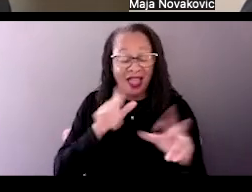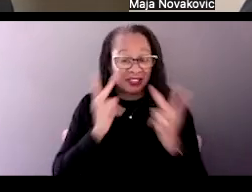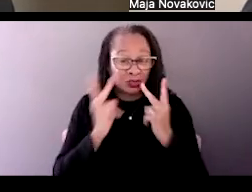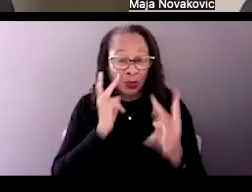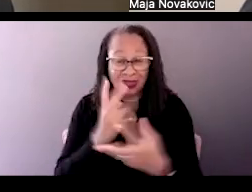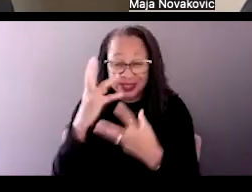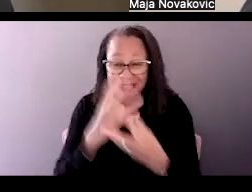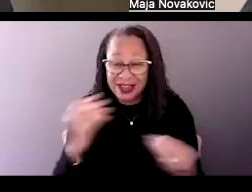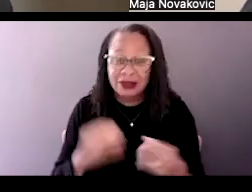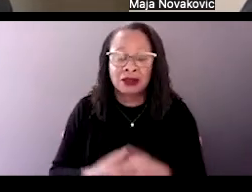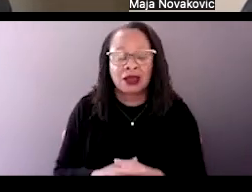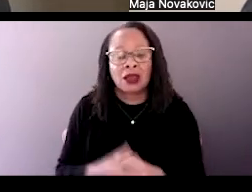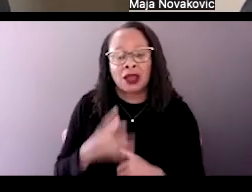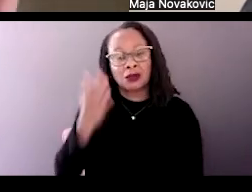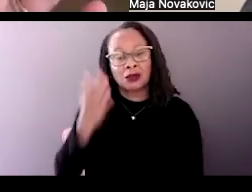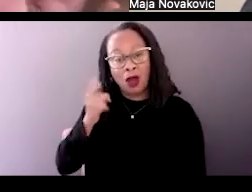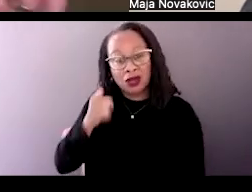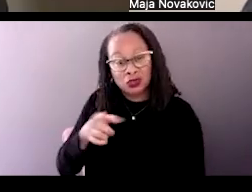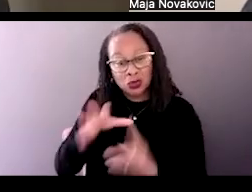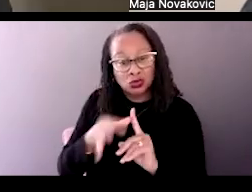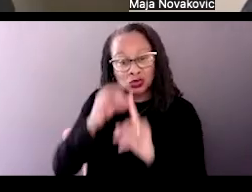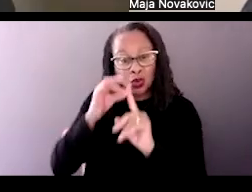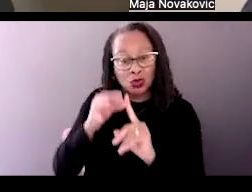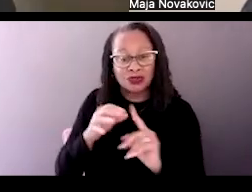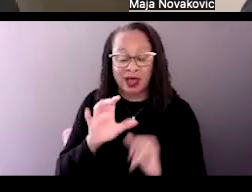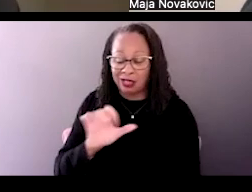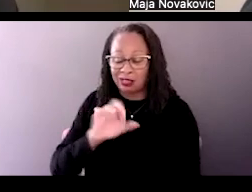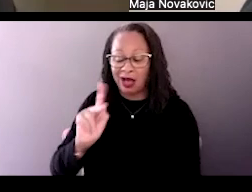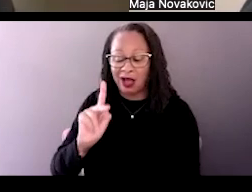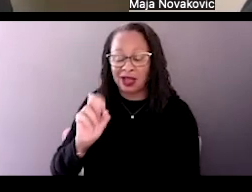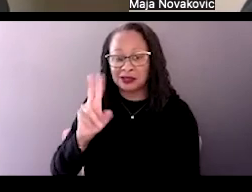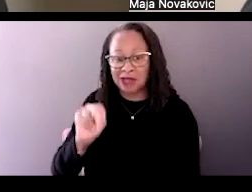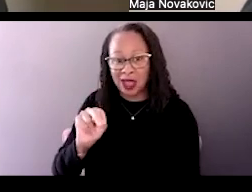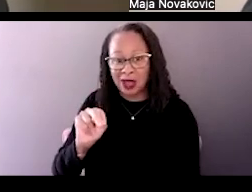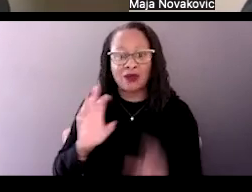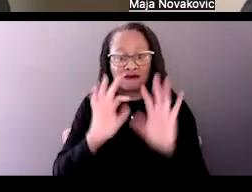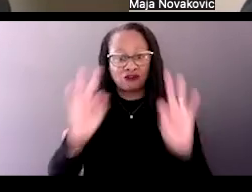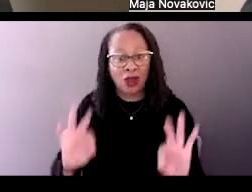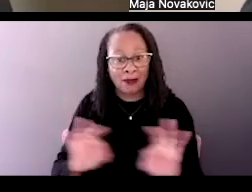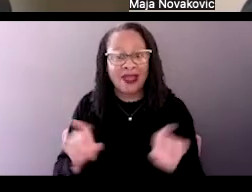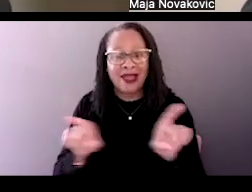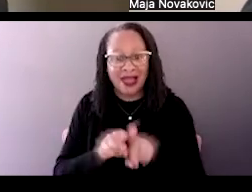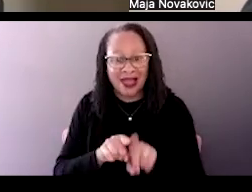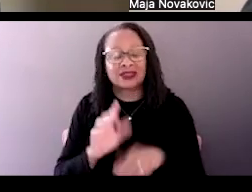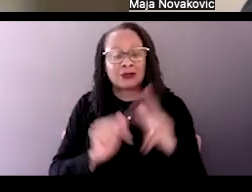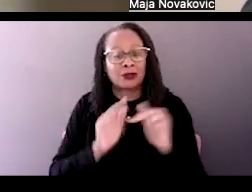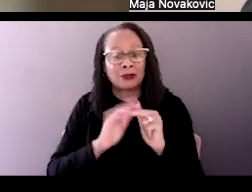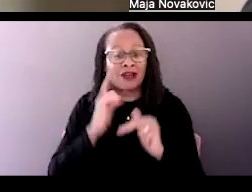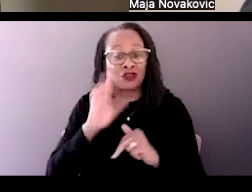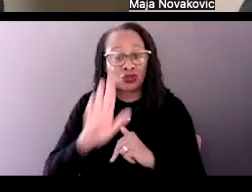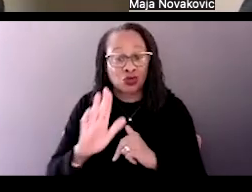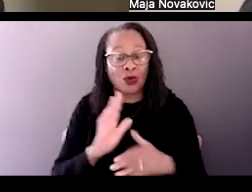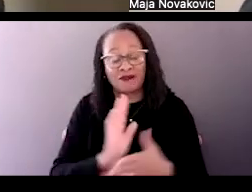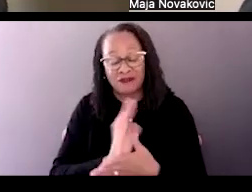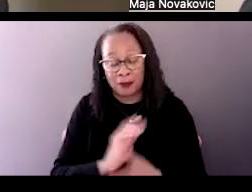aesthetic and why you chose lockdown frames as the building blocks of your film? Mhm. Yeah, this is